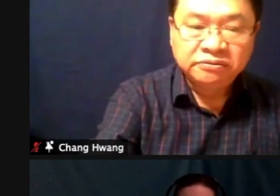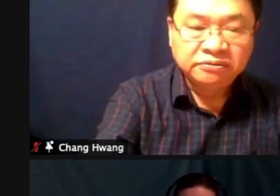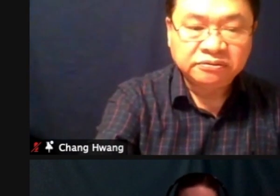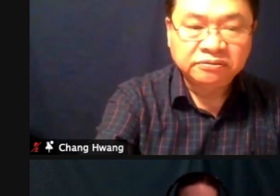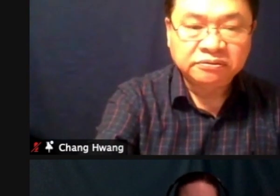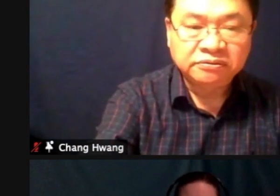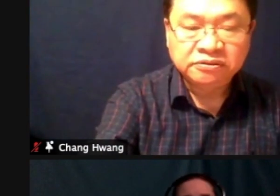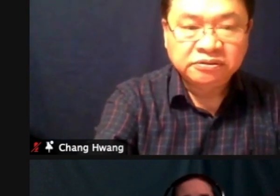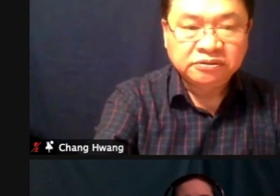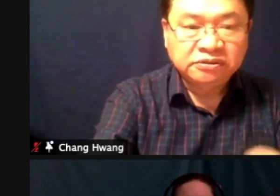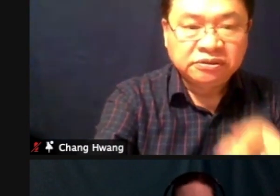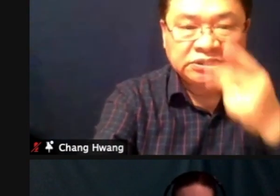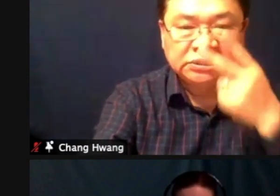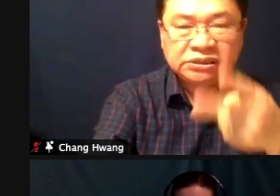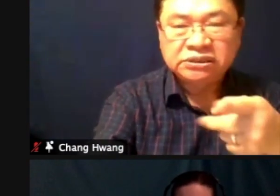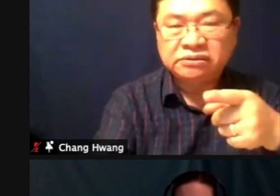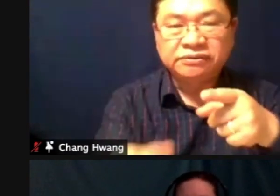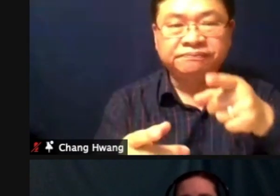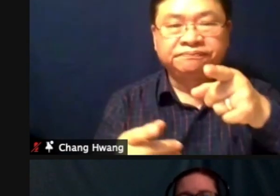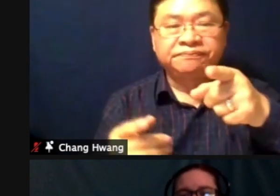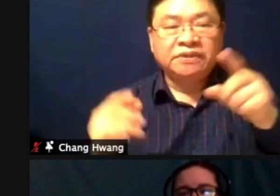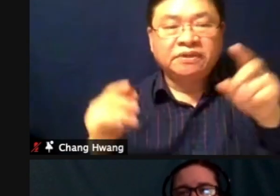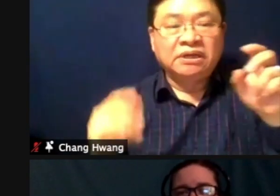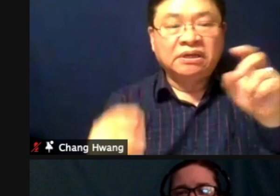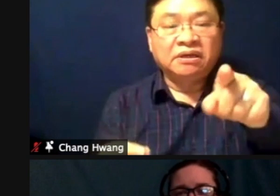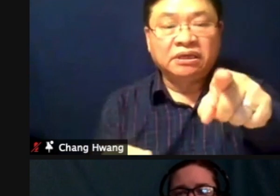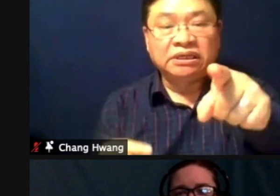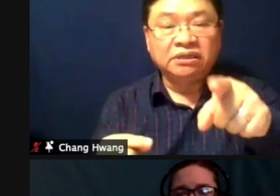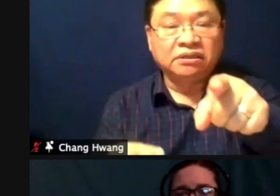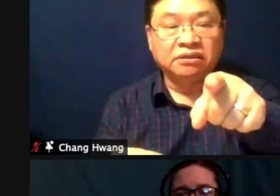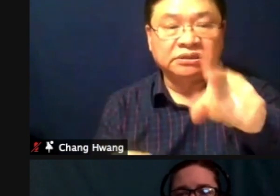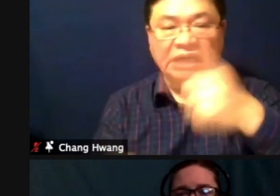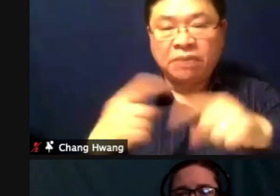People are trying to learn it and continue it.